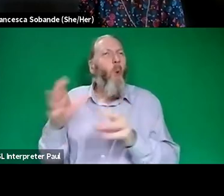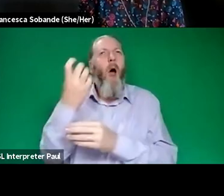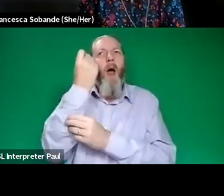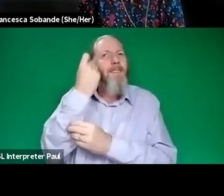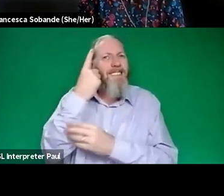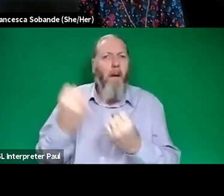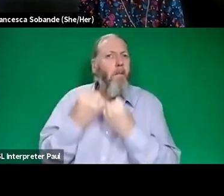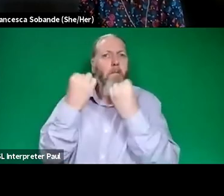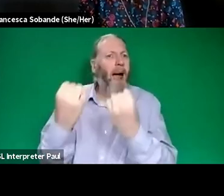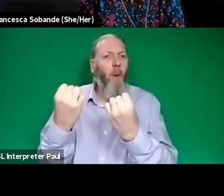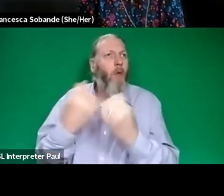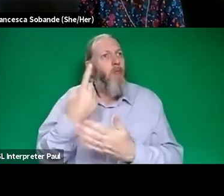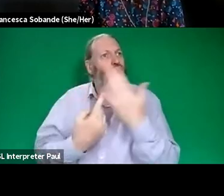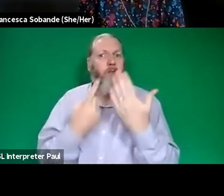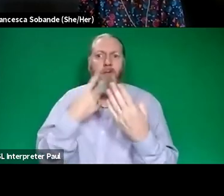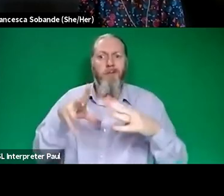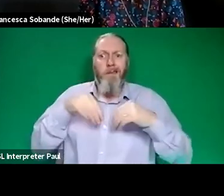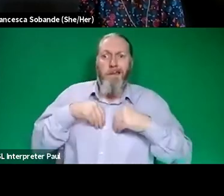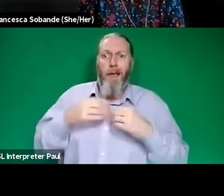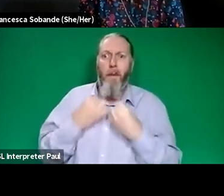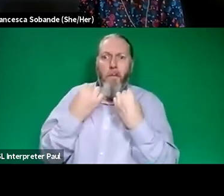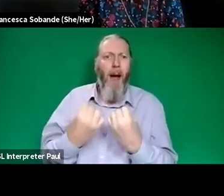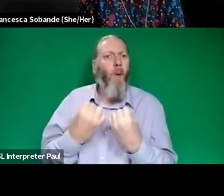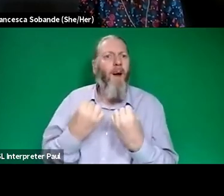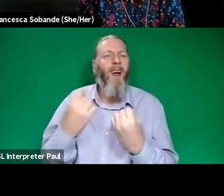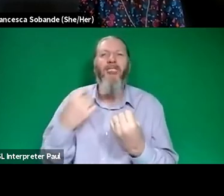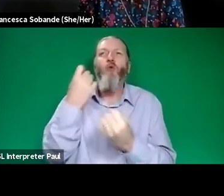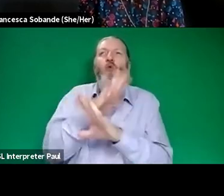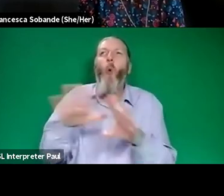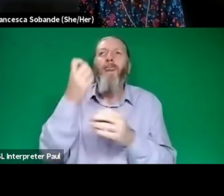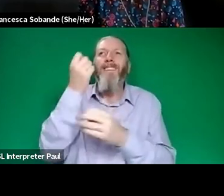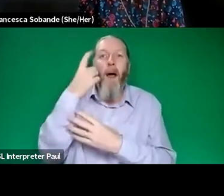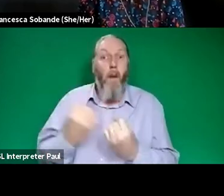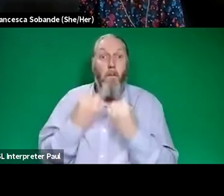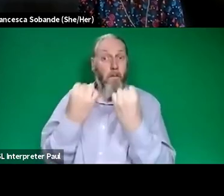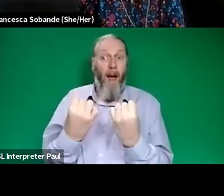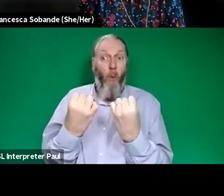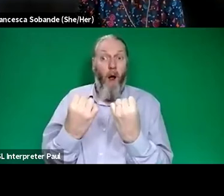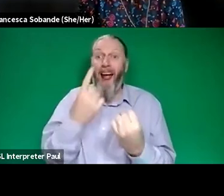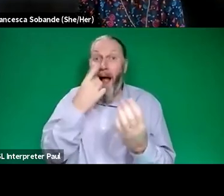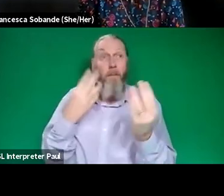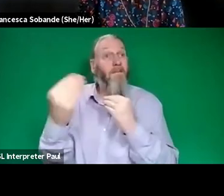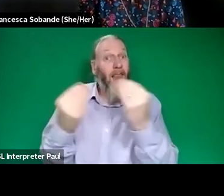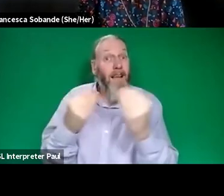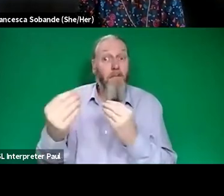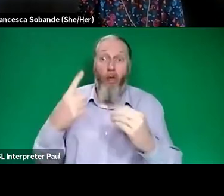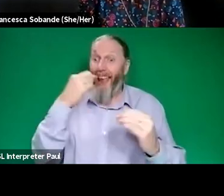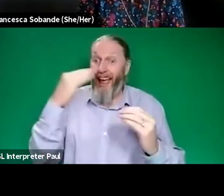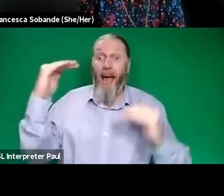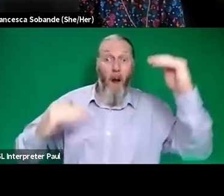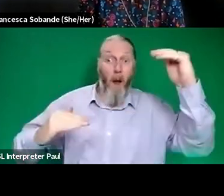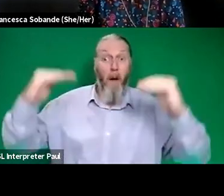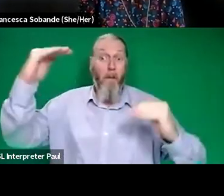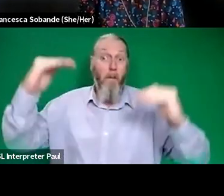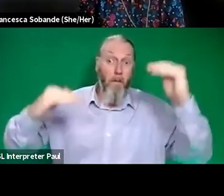intersections, an understanding of power and how it shifts and it sort of moves. I remember I was in a talk recently about colonization and the